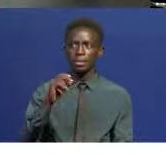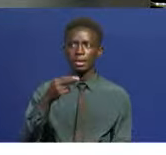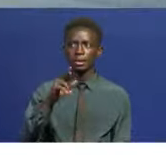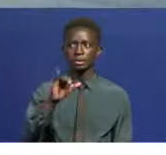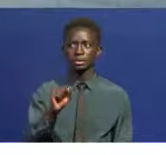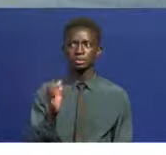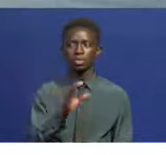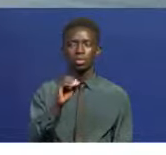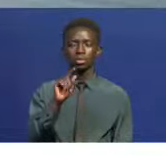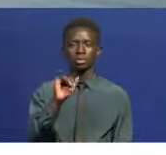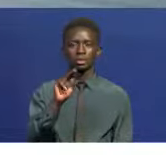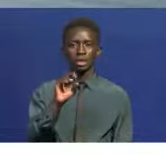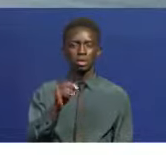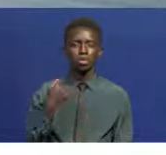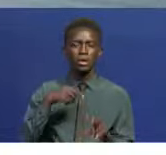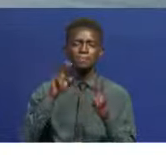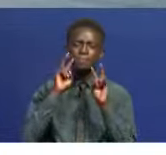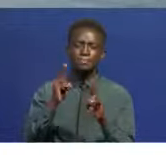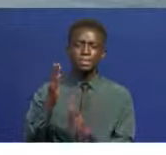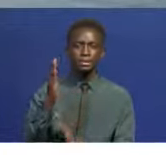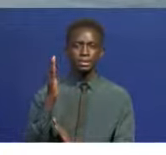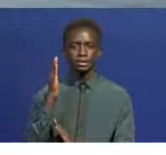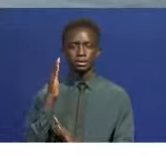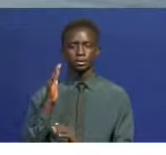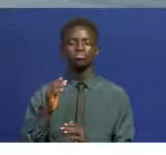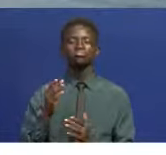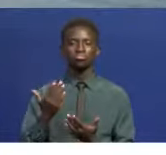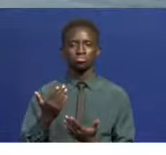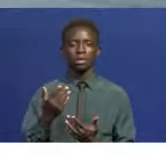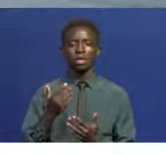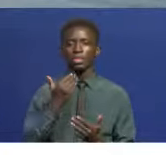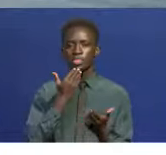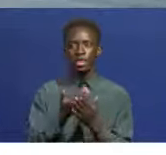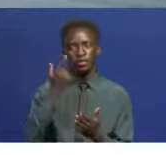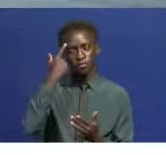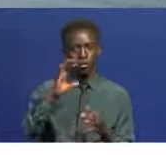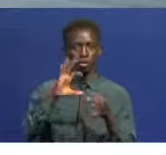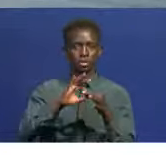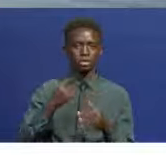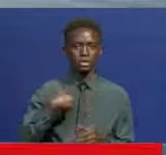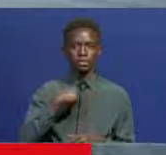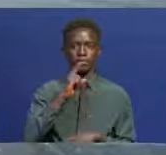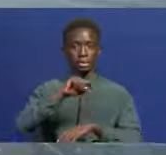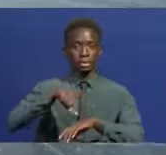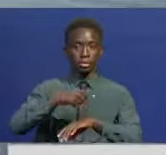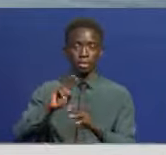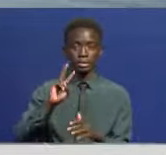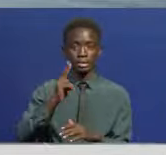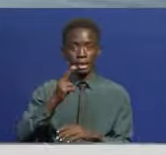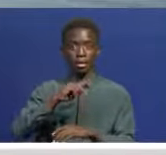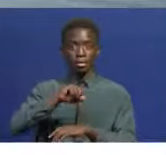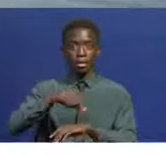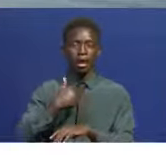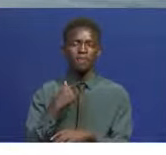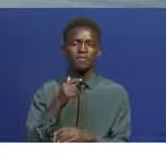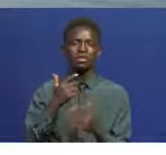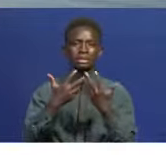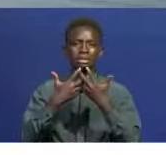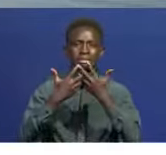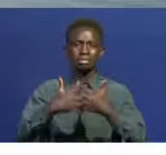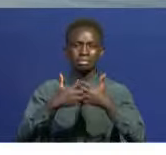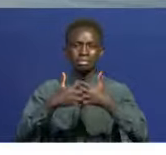security guards and especially on their welfare. Thank you so much for joining us on this first hour. On the second hour, I have engineer Chris Paswadimpa,